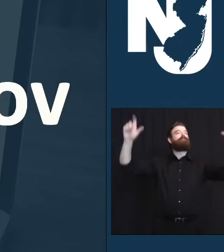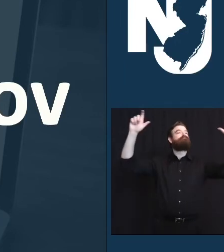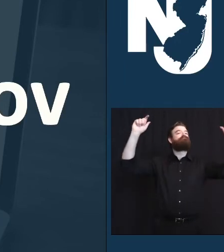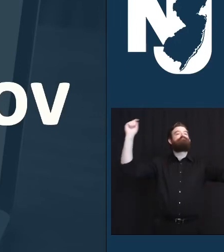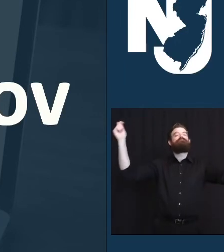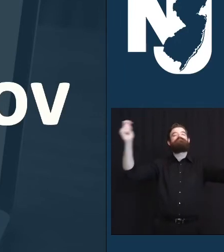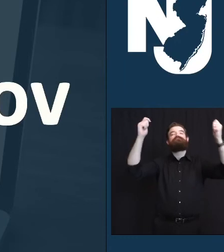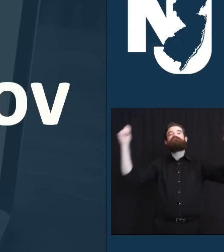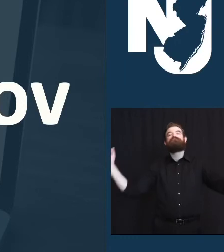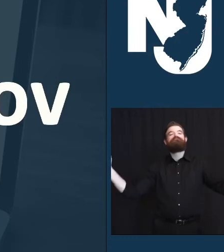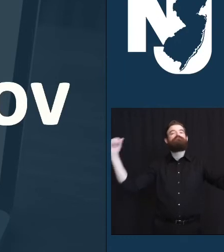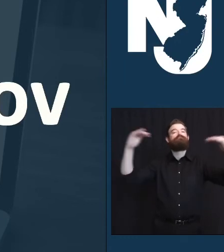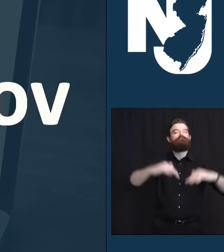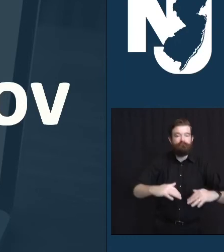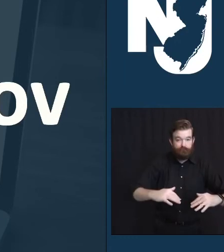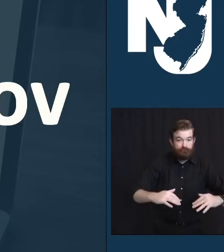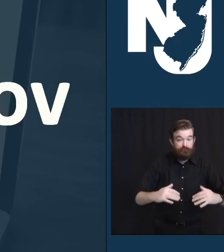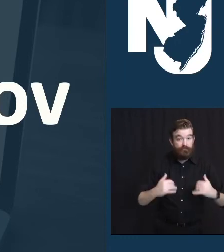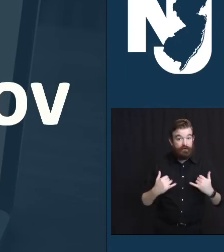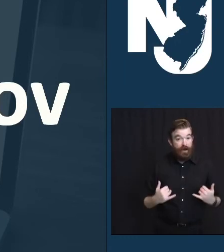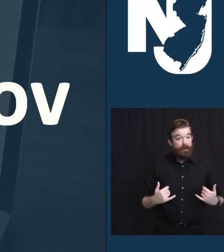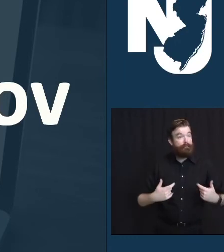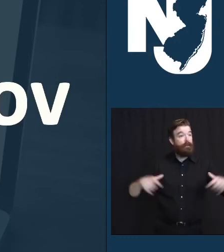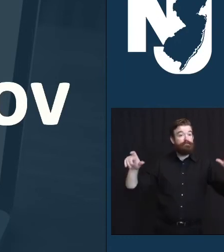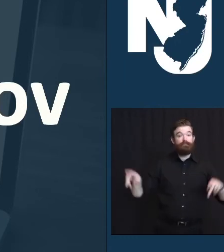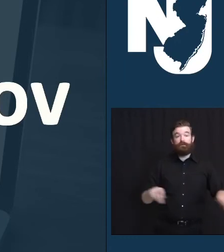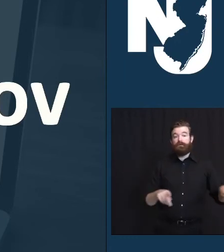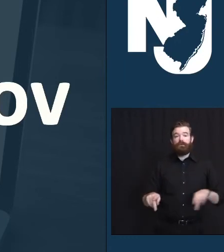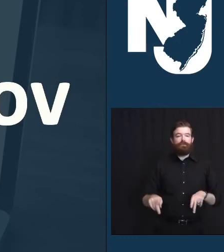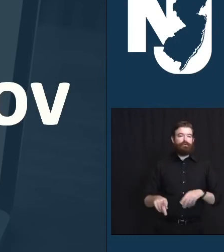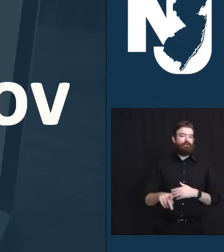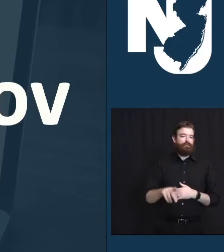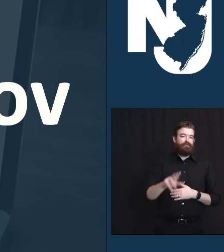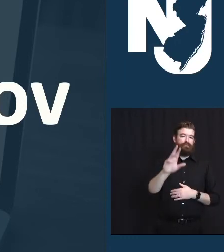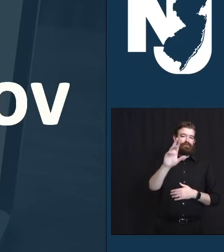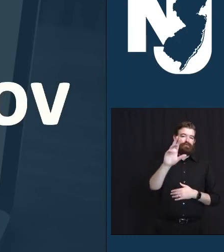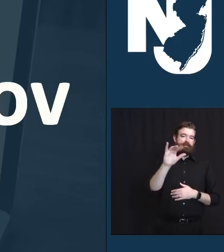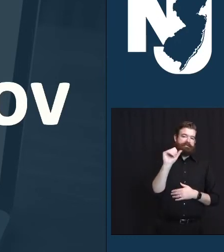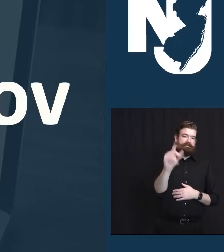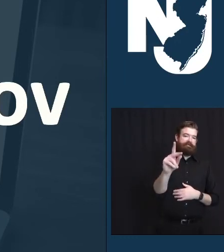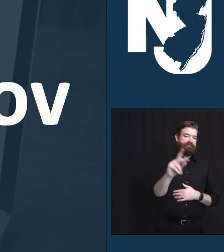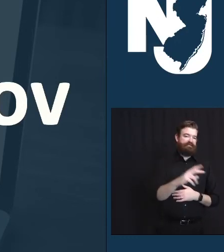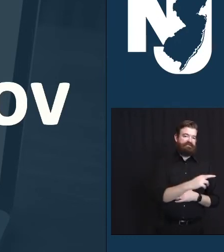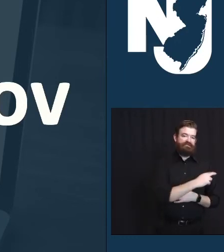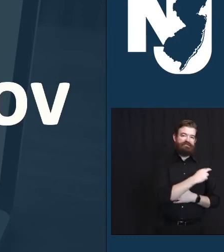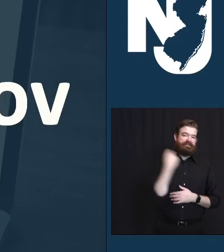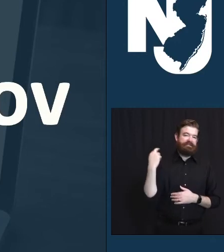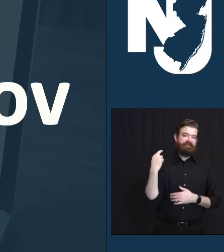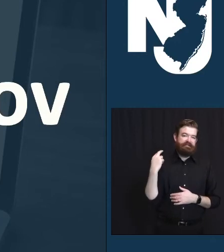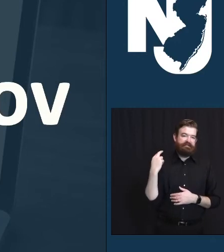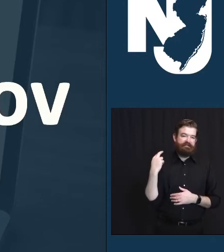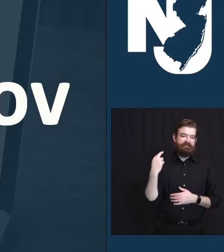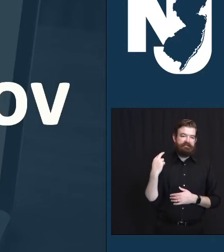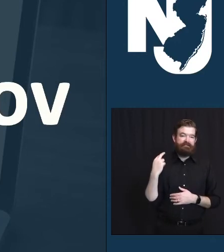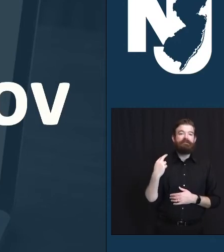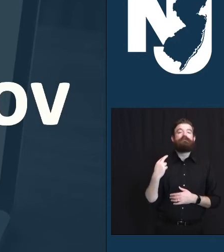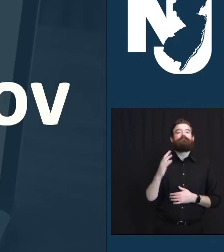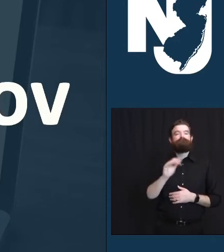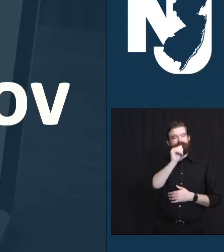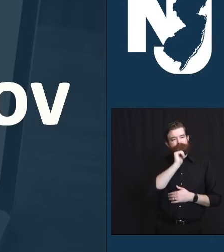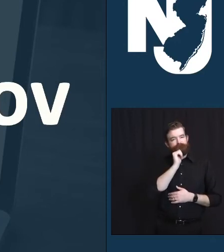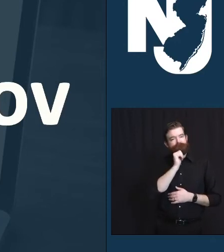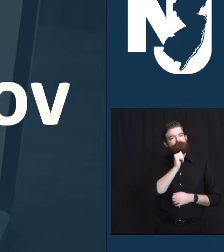that big gathering this year, you are taking a real risk that when next Christmas or New Year's comes around, there will be fewer